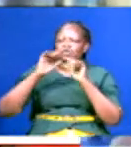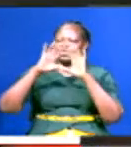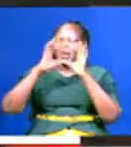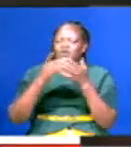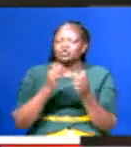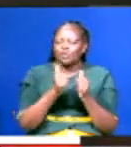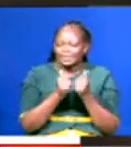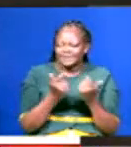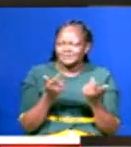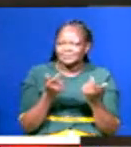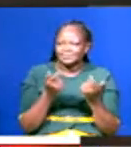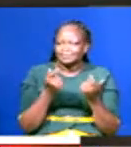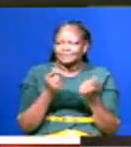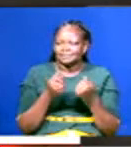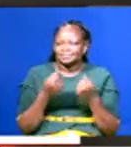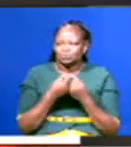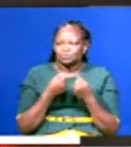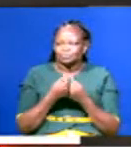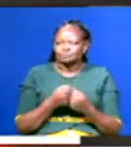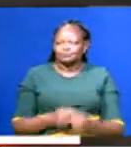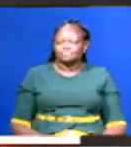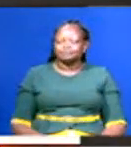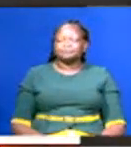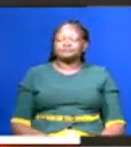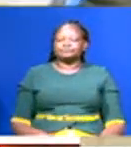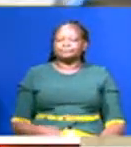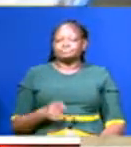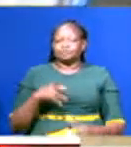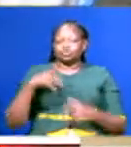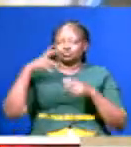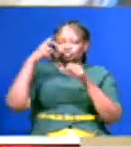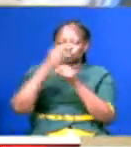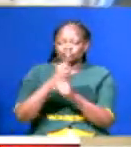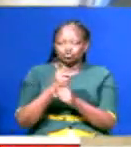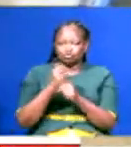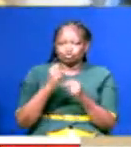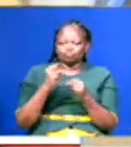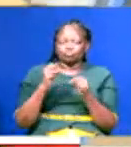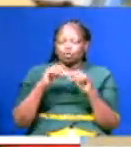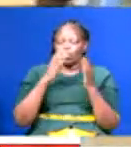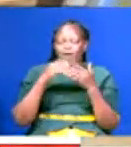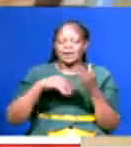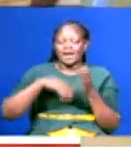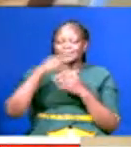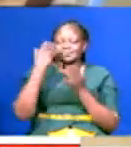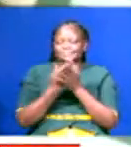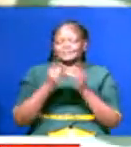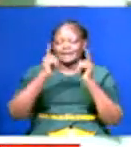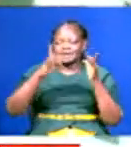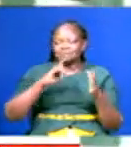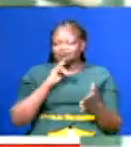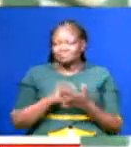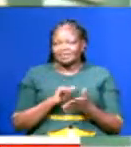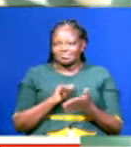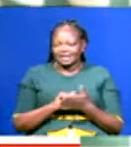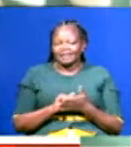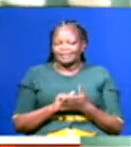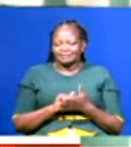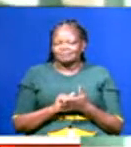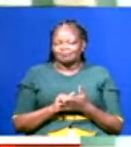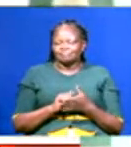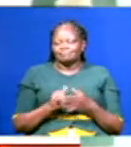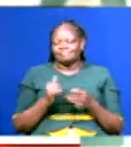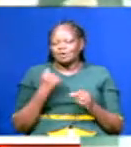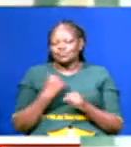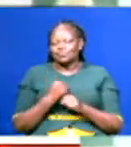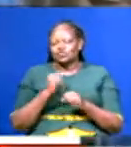chess tournaments. The Gift of Chess organization's global outreach director, Phyllis Ngigi, noted that they are making inroads and will soon be